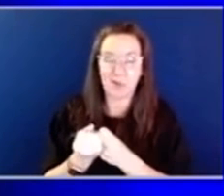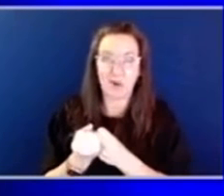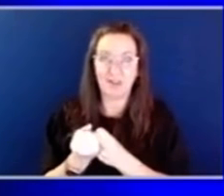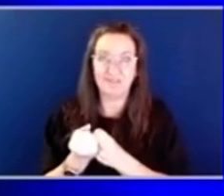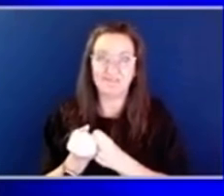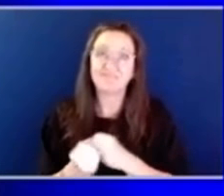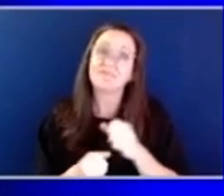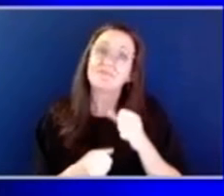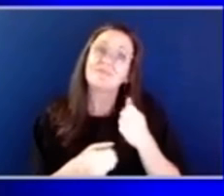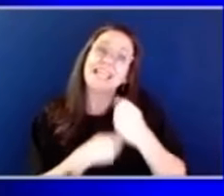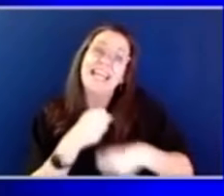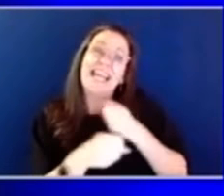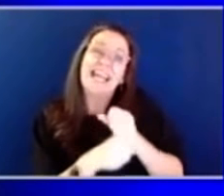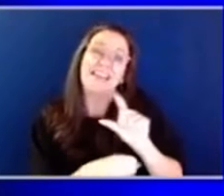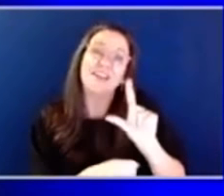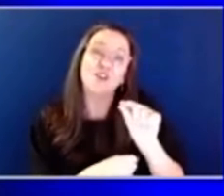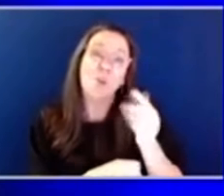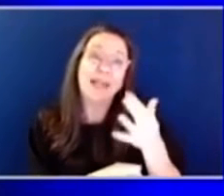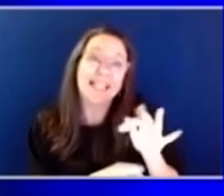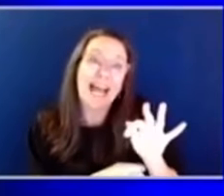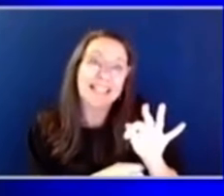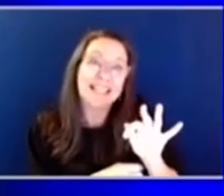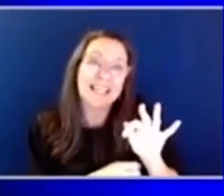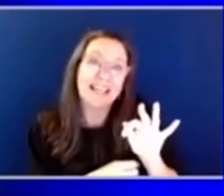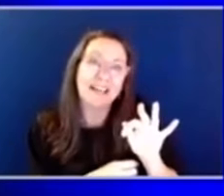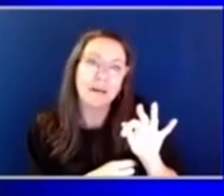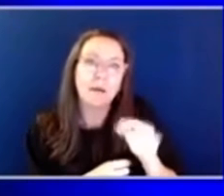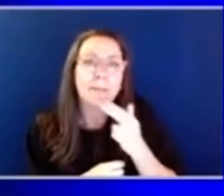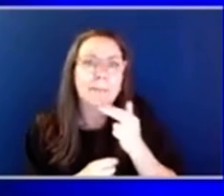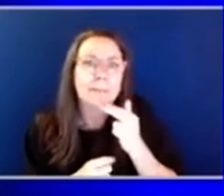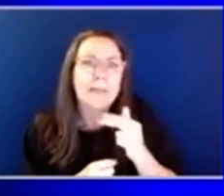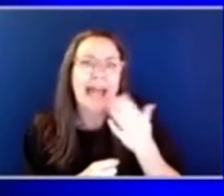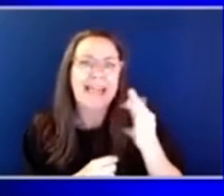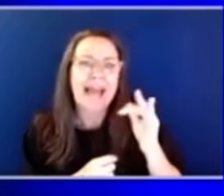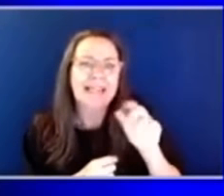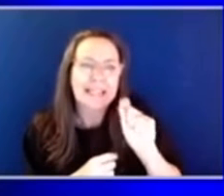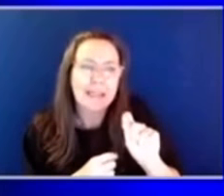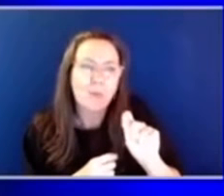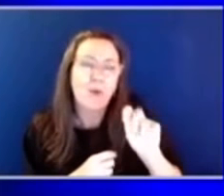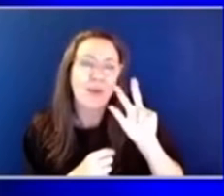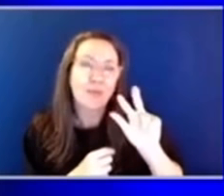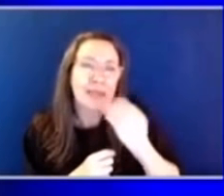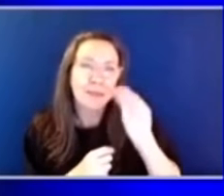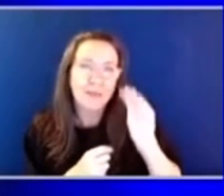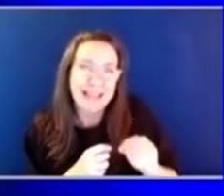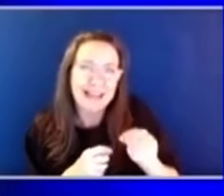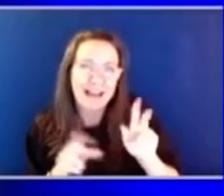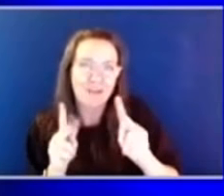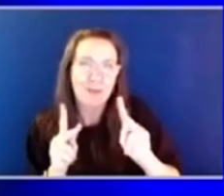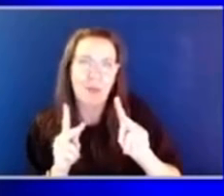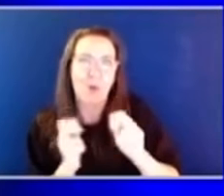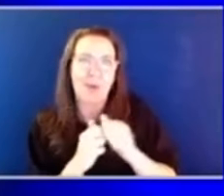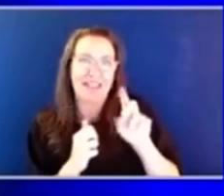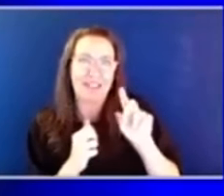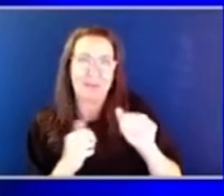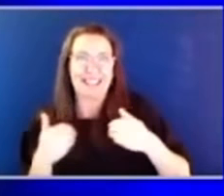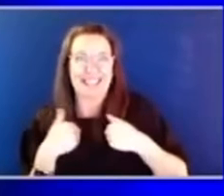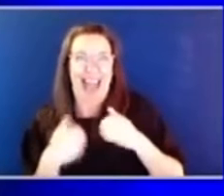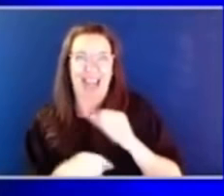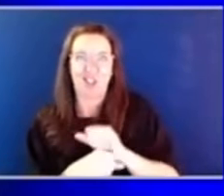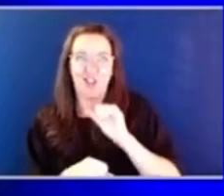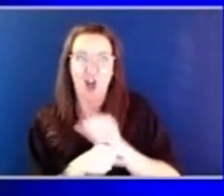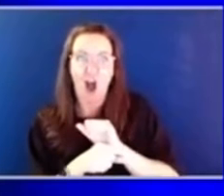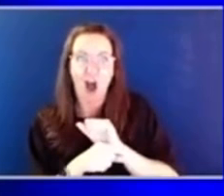it. Just 19.3% of those with disabilities had a job in 2019, and in 2020, due to